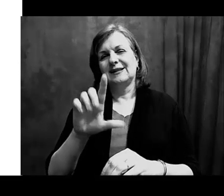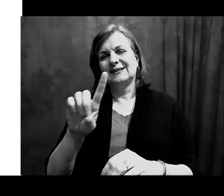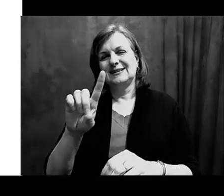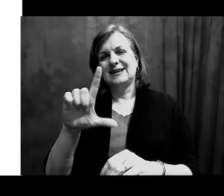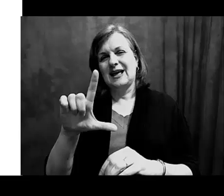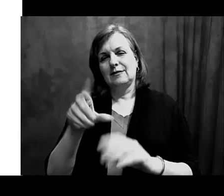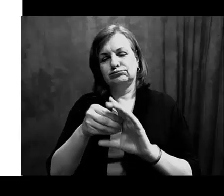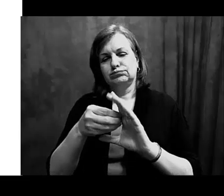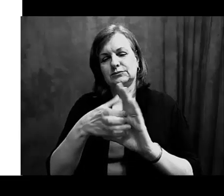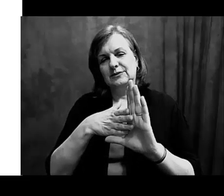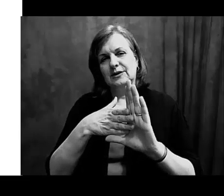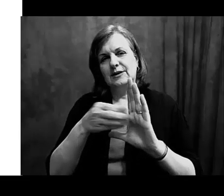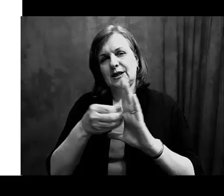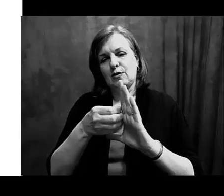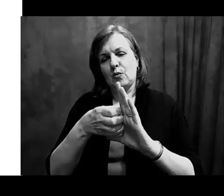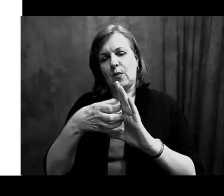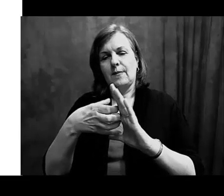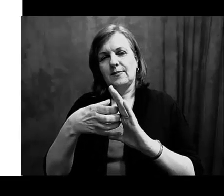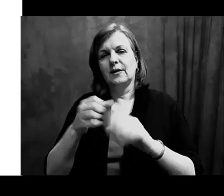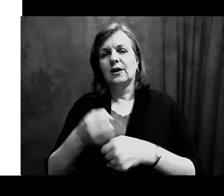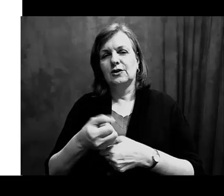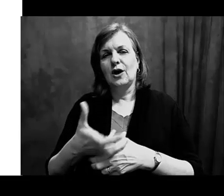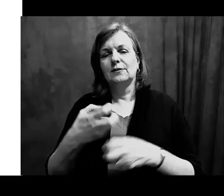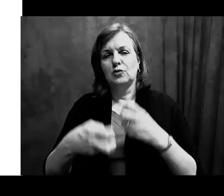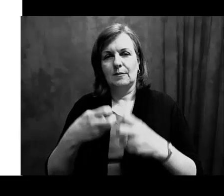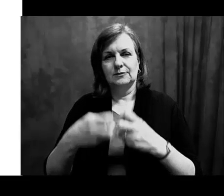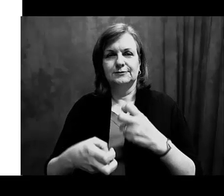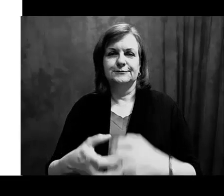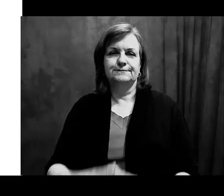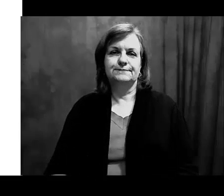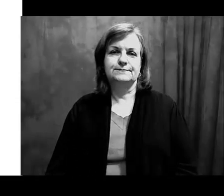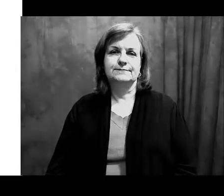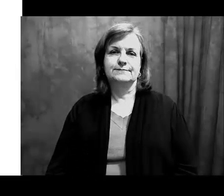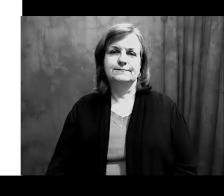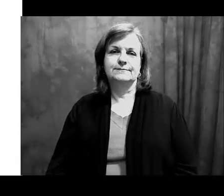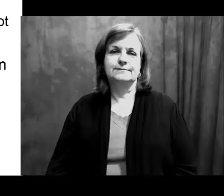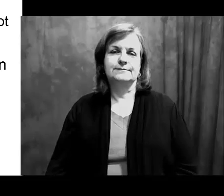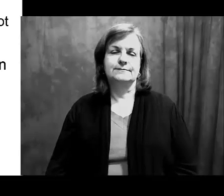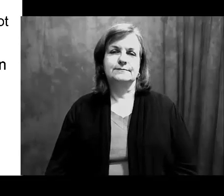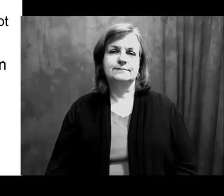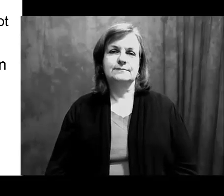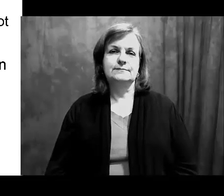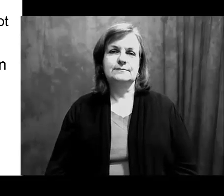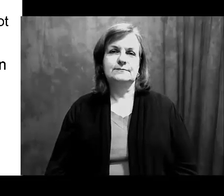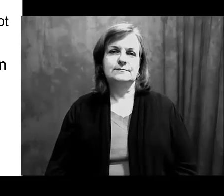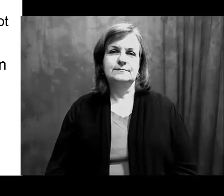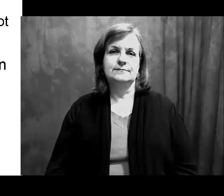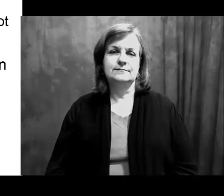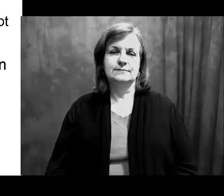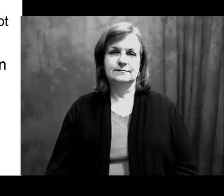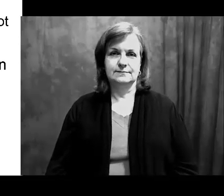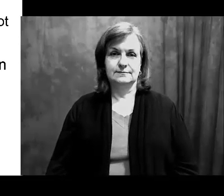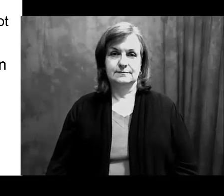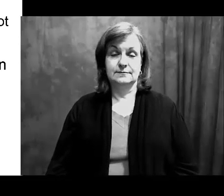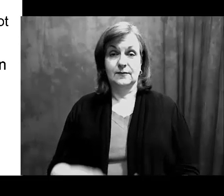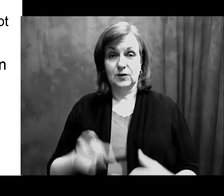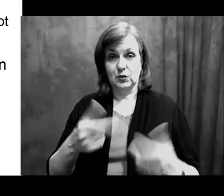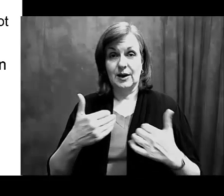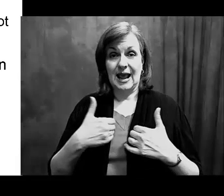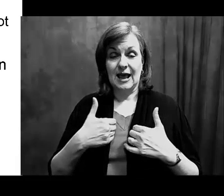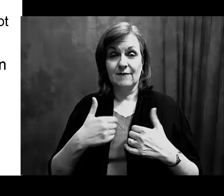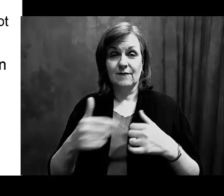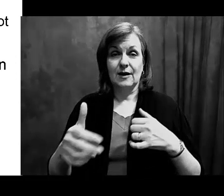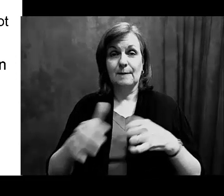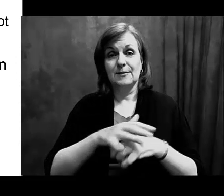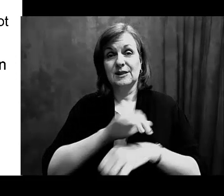deposits within these arteries causes all kinds of chaos. So you can get